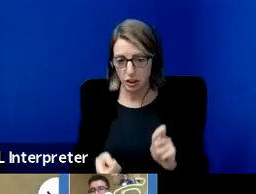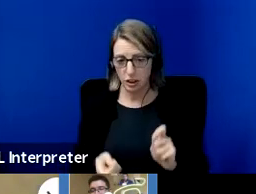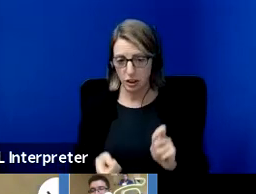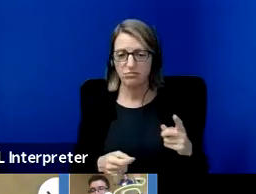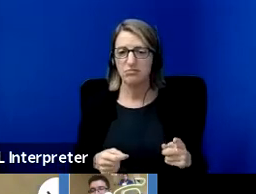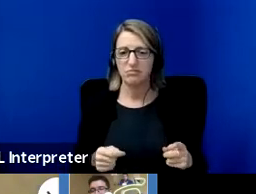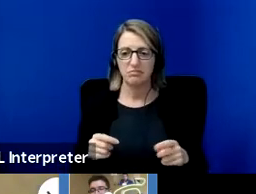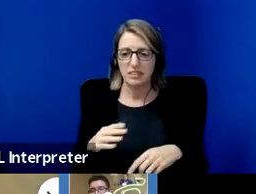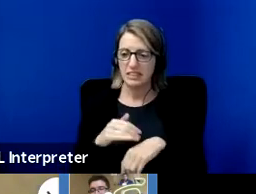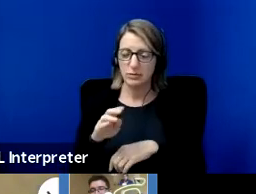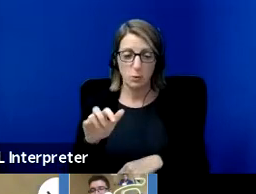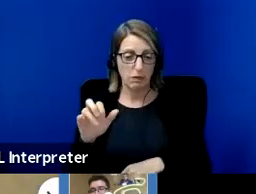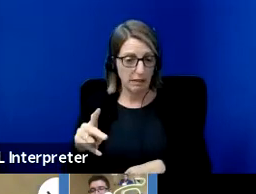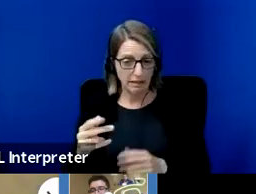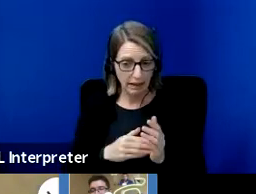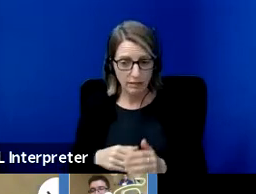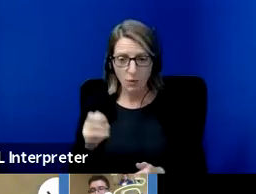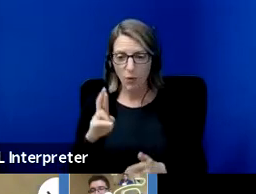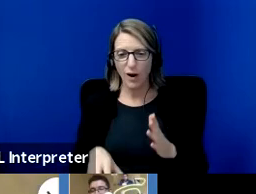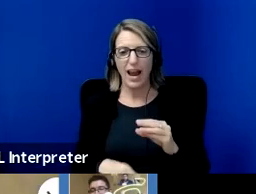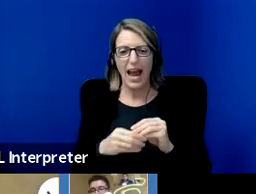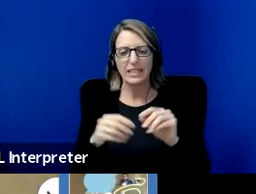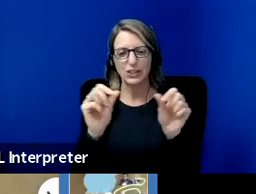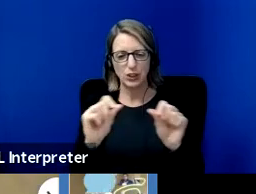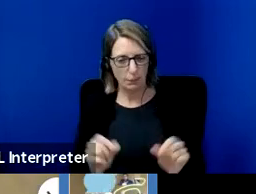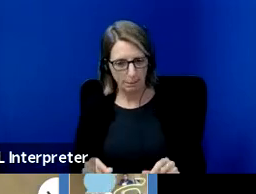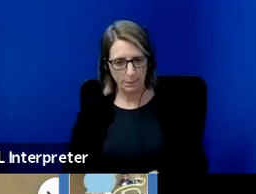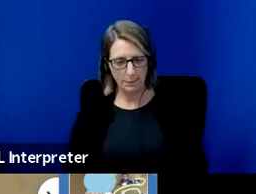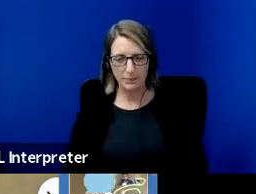link, or I can even add shapes.